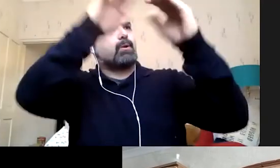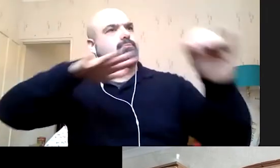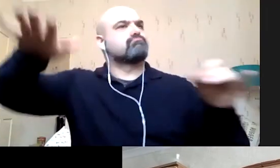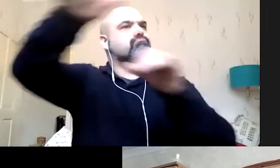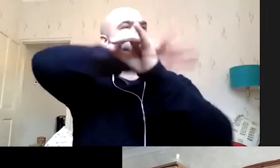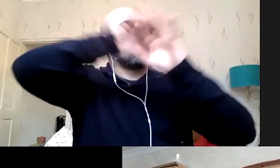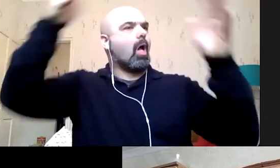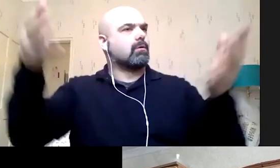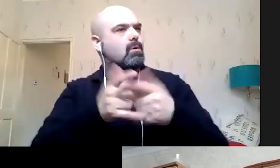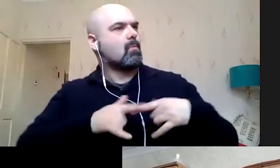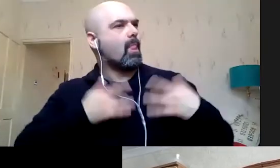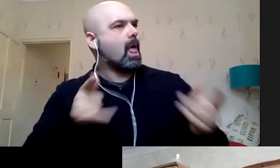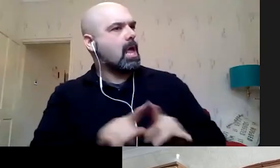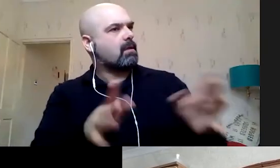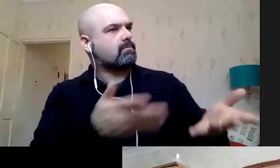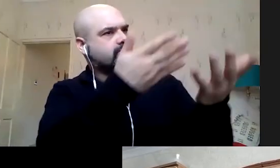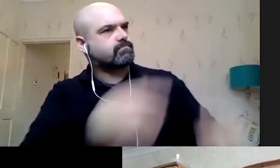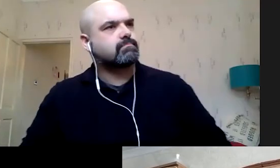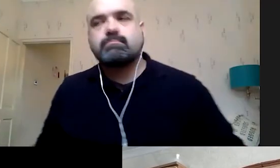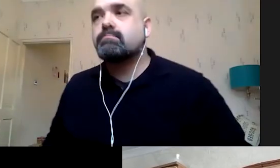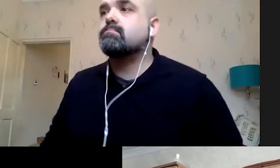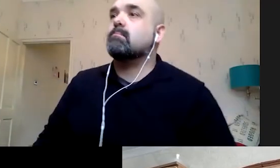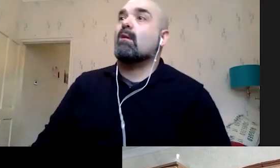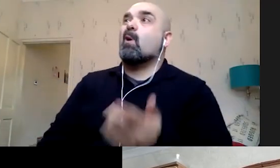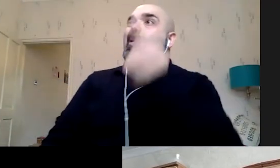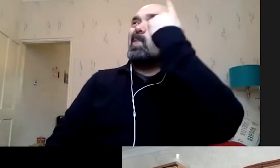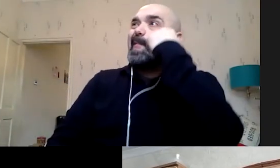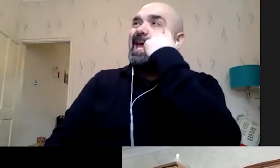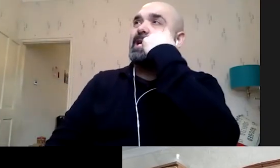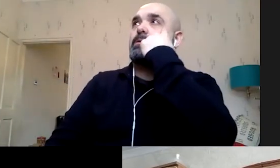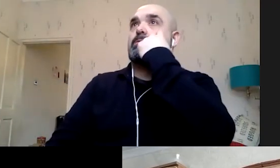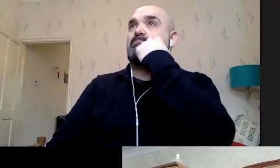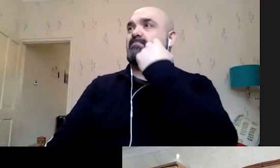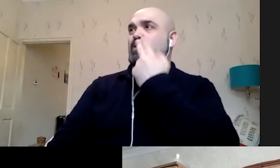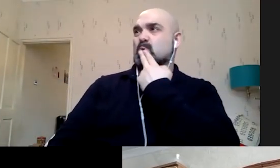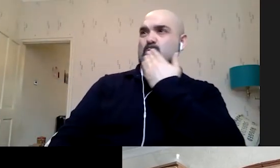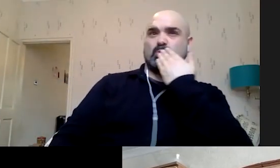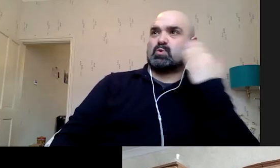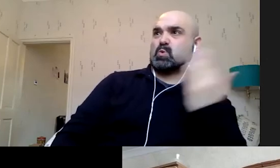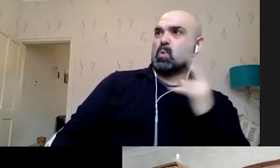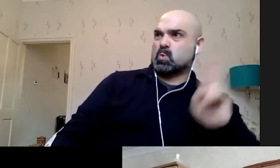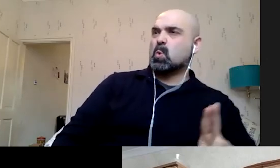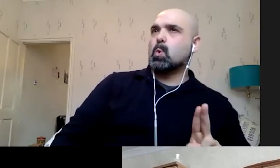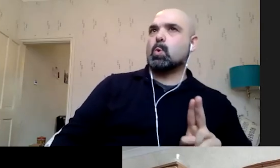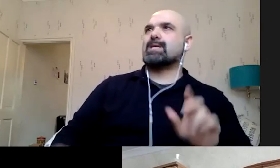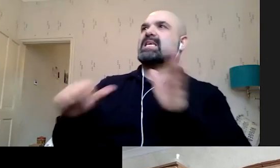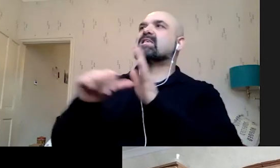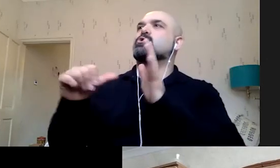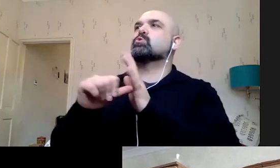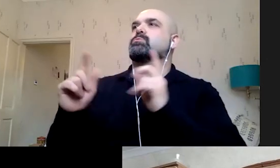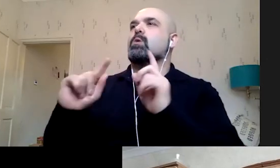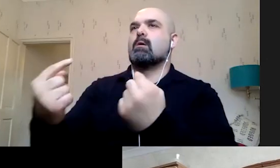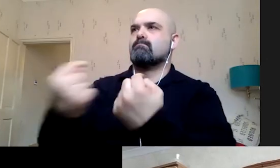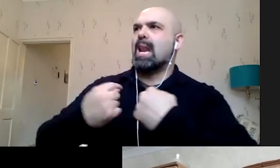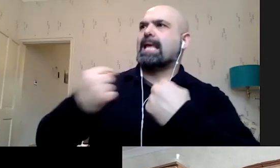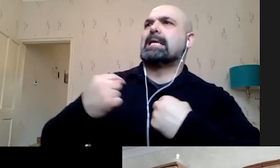think it pans out? I think, like you said, in high school there was obviously issues with bullying and alienation and things